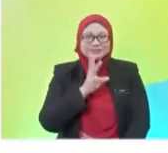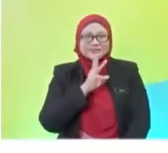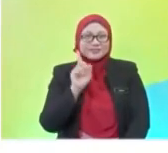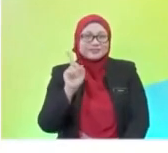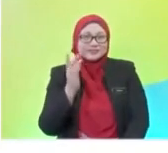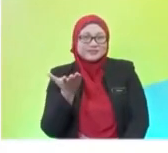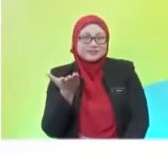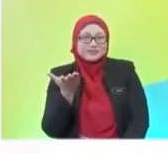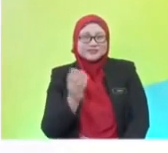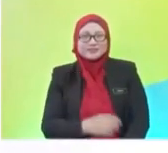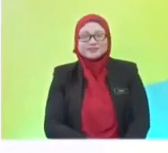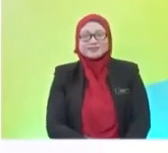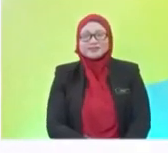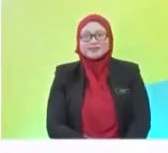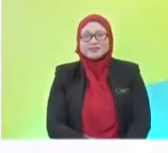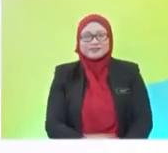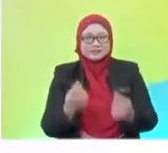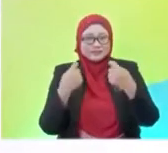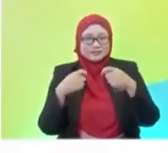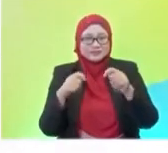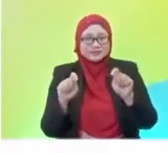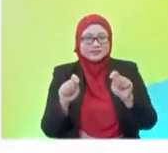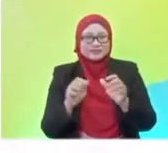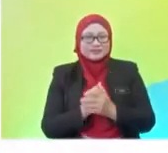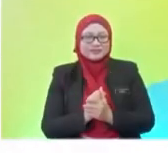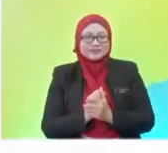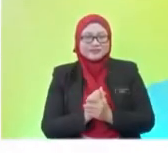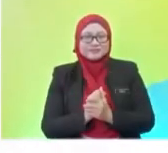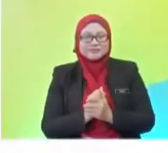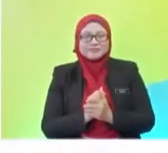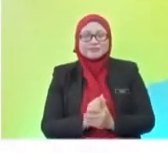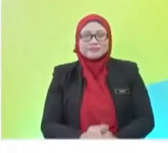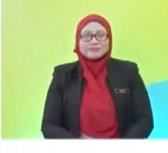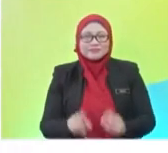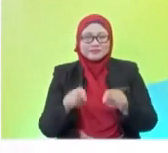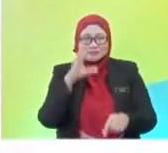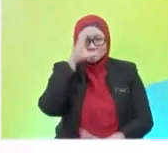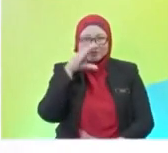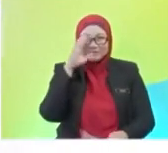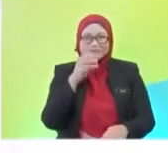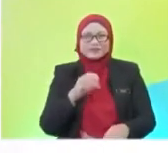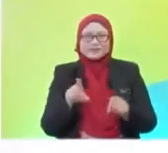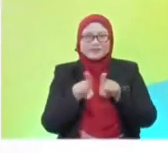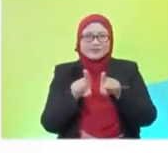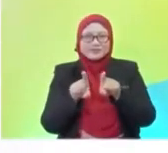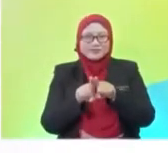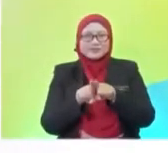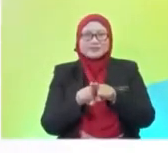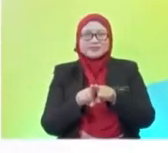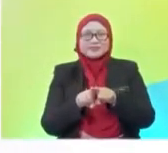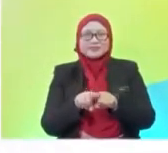Let's try this. Okay. No, I'll try this. Okay. We have to get the same word, huh? Yes!